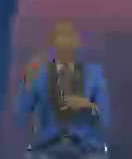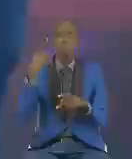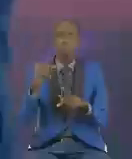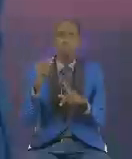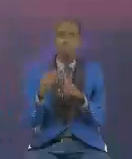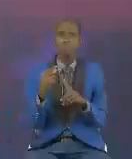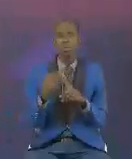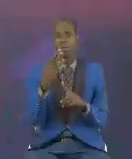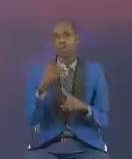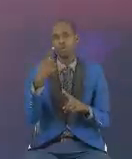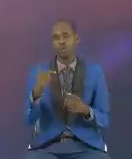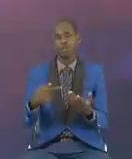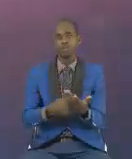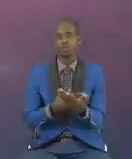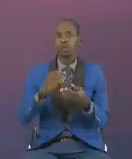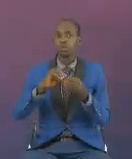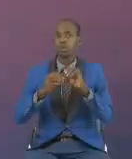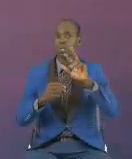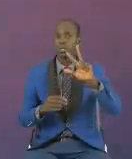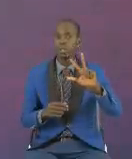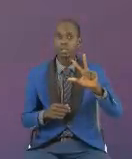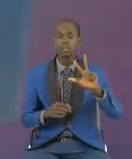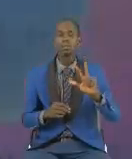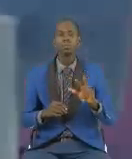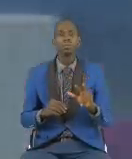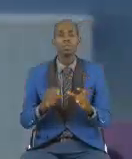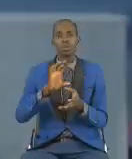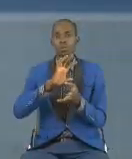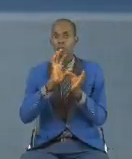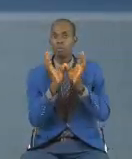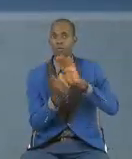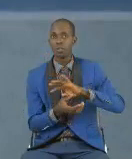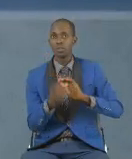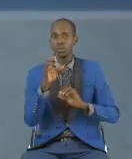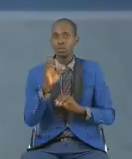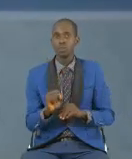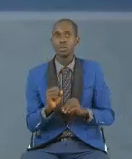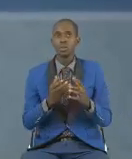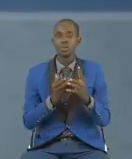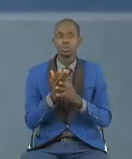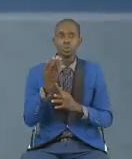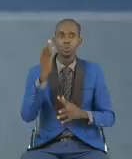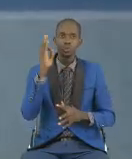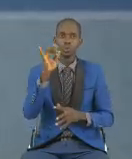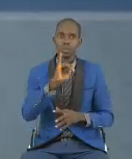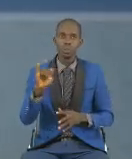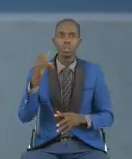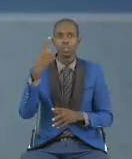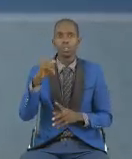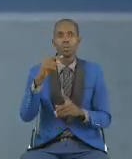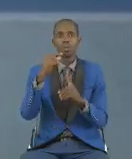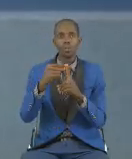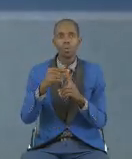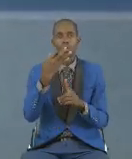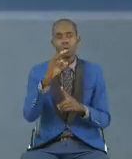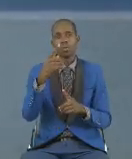of the gospel. Number three, conversions through preaching the word of the